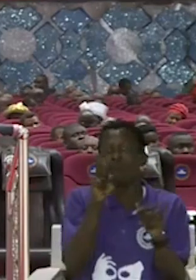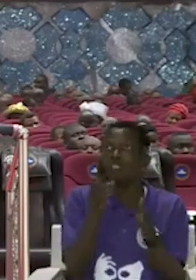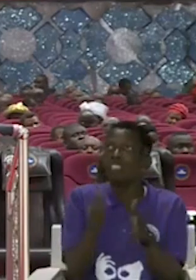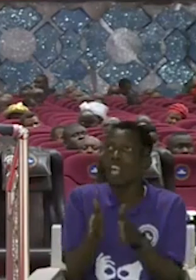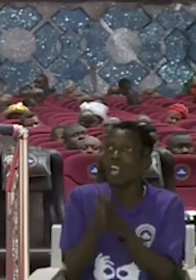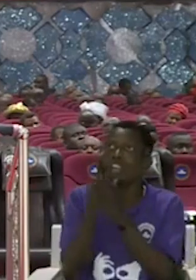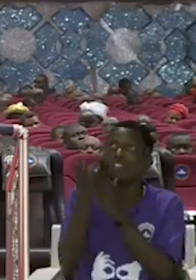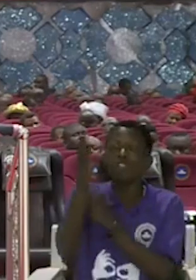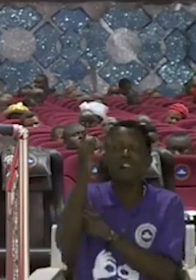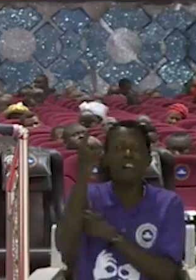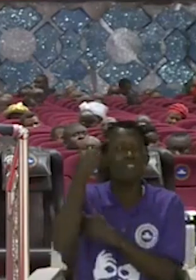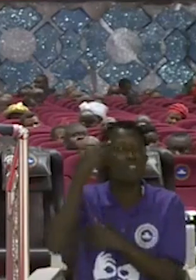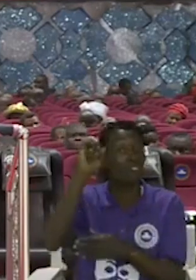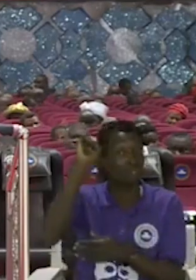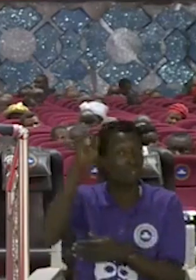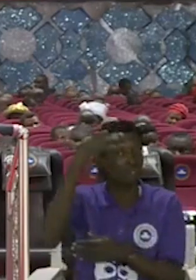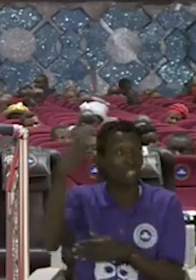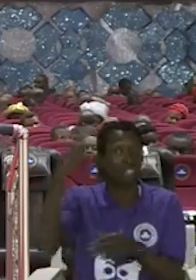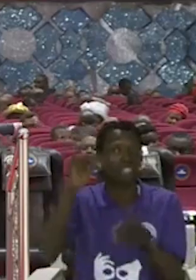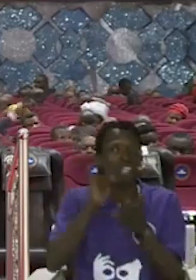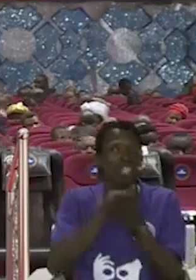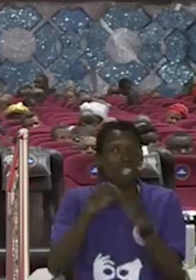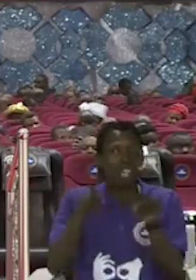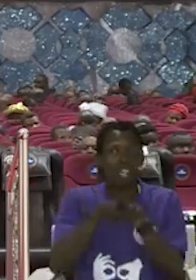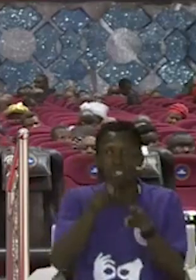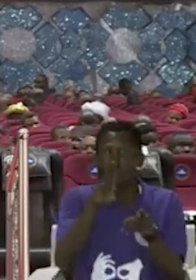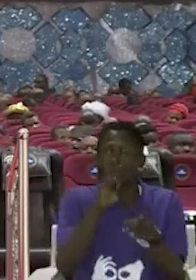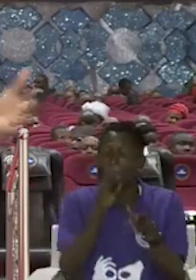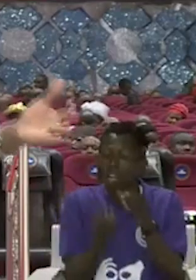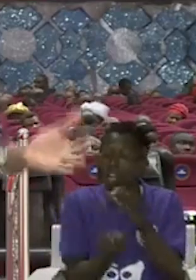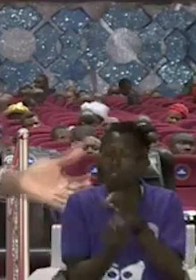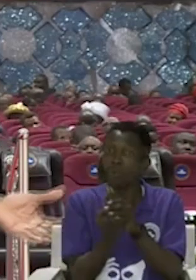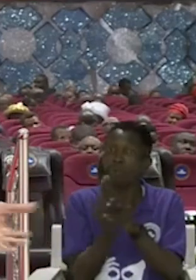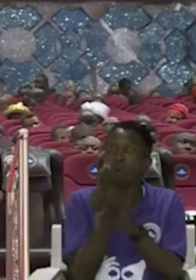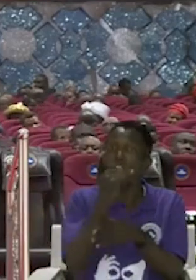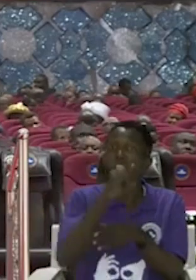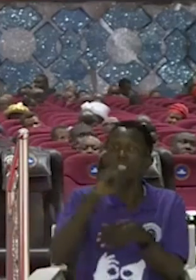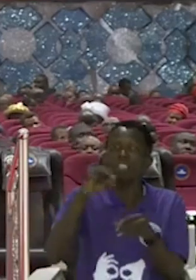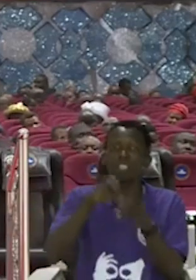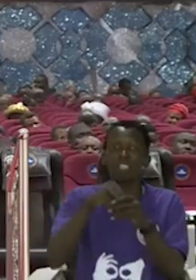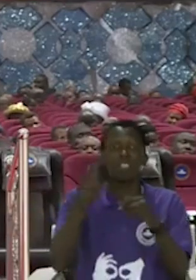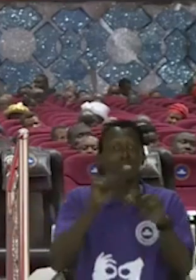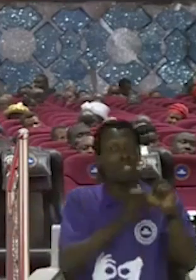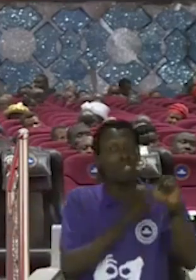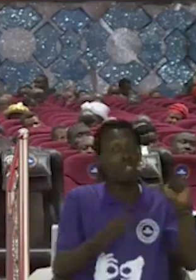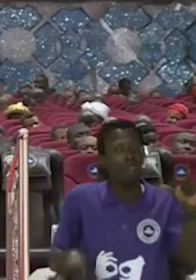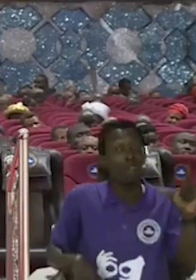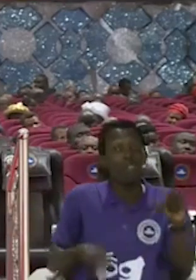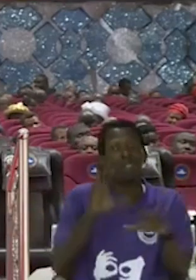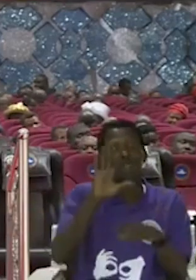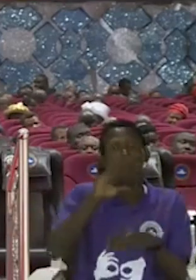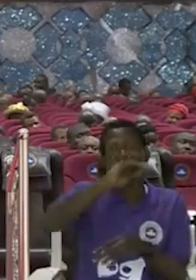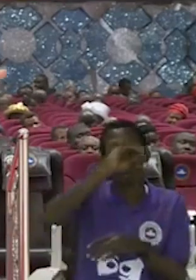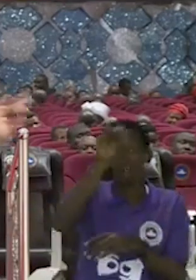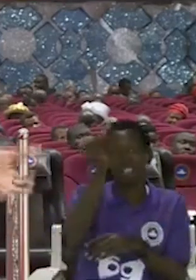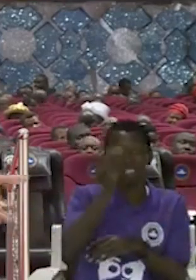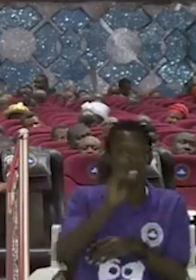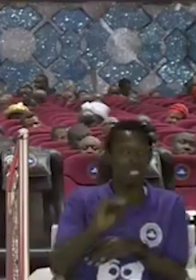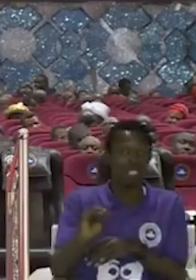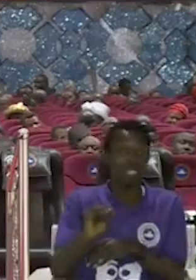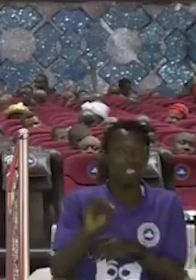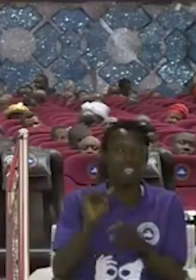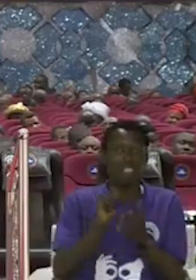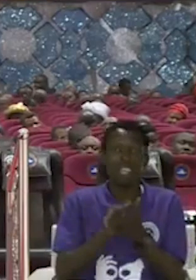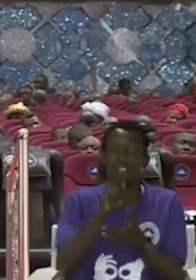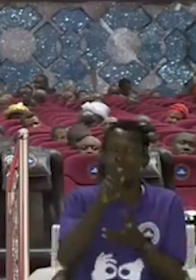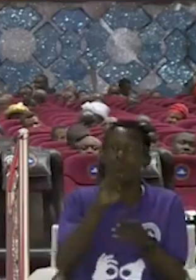grace. That as you are growing in the Lord, your percentage that you are